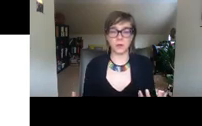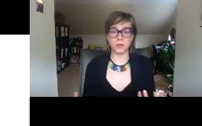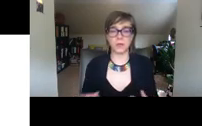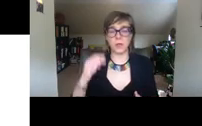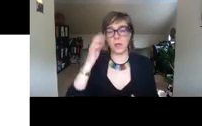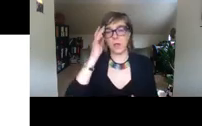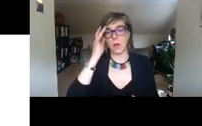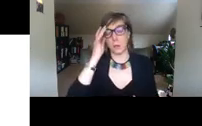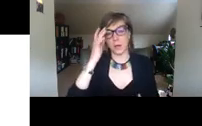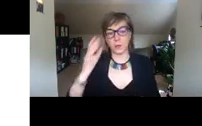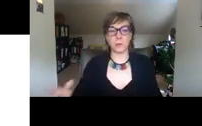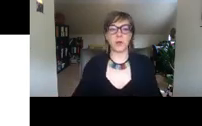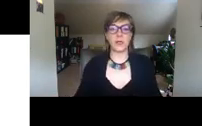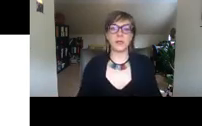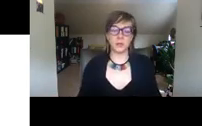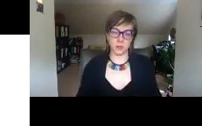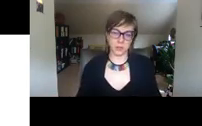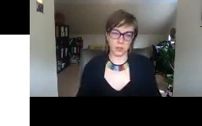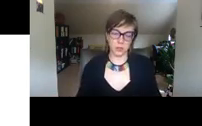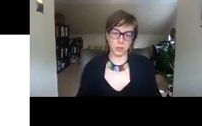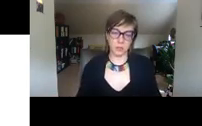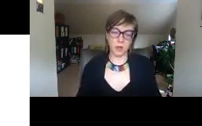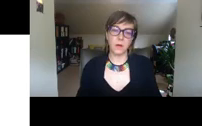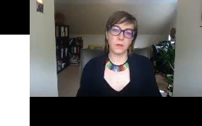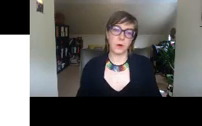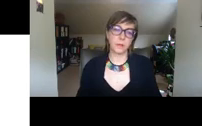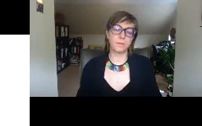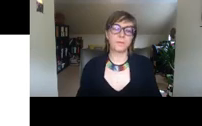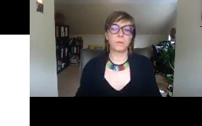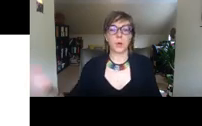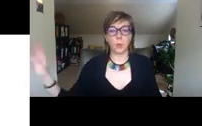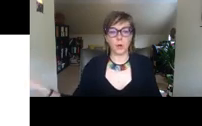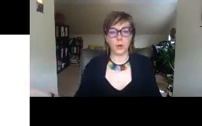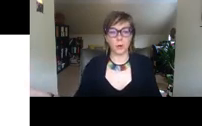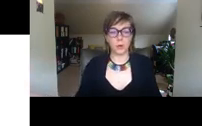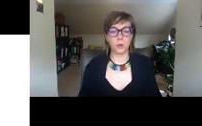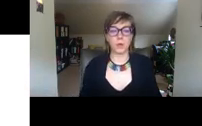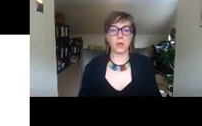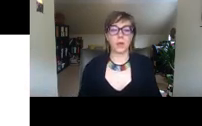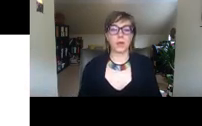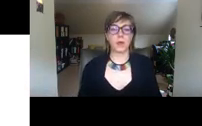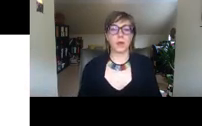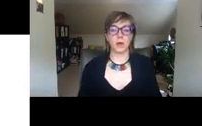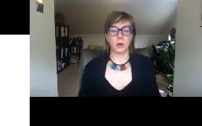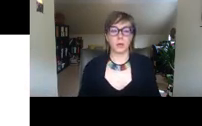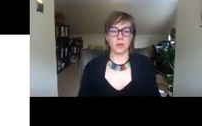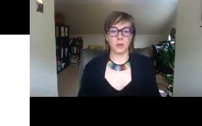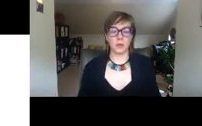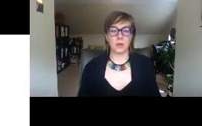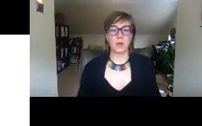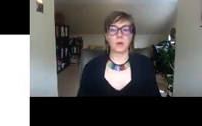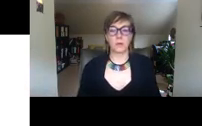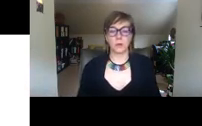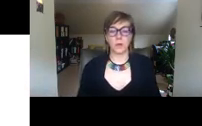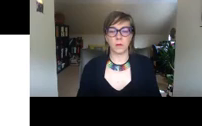video phones, and it was a pretty easy transition to move from working remotely in a call